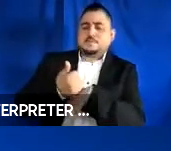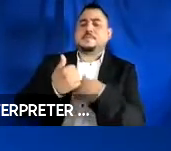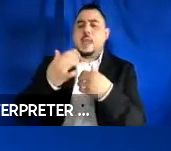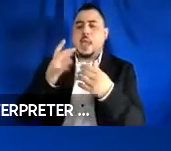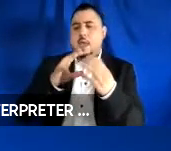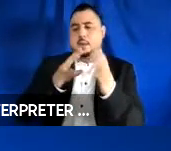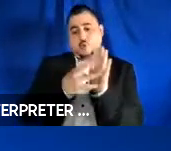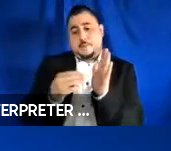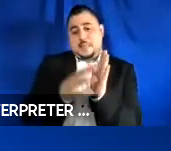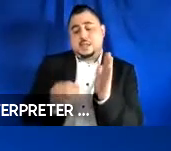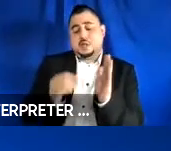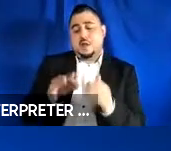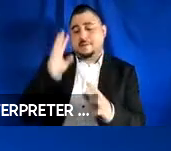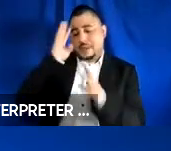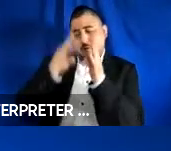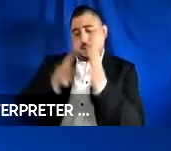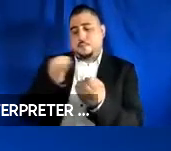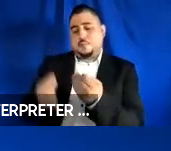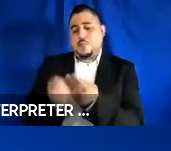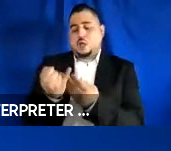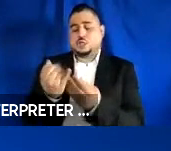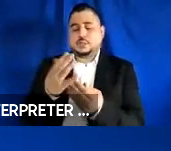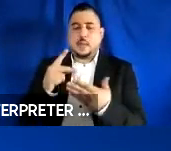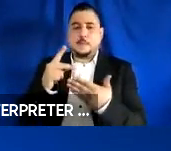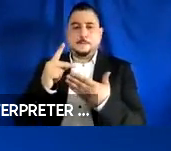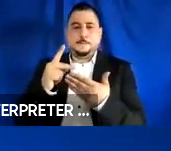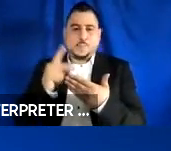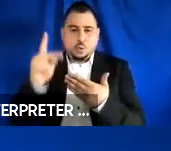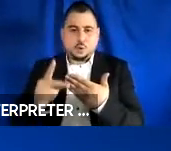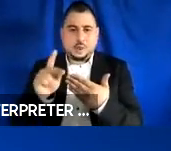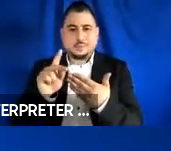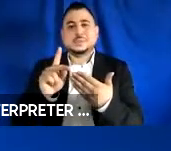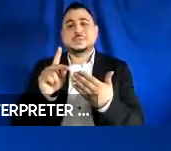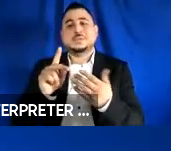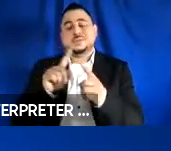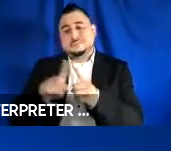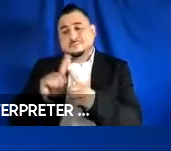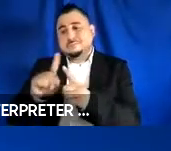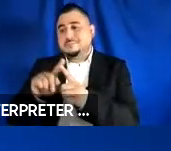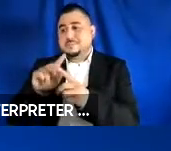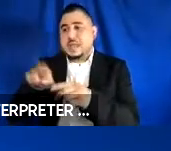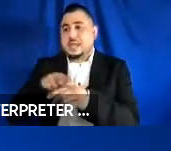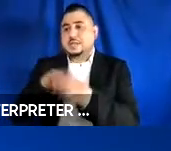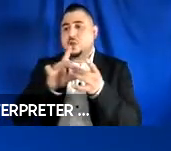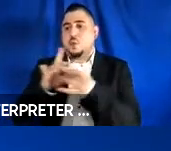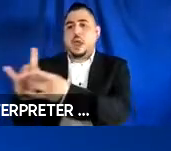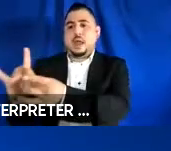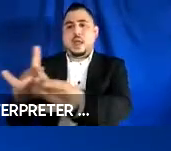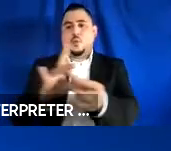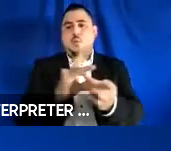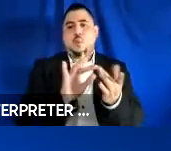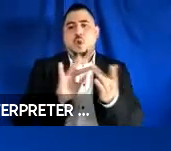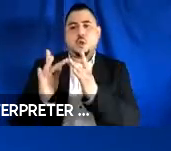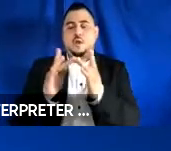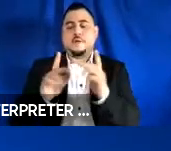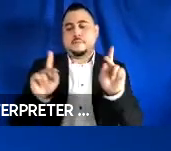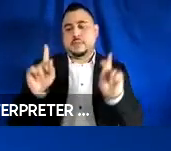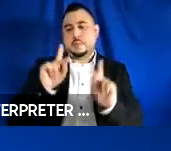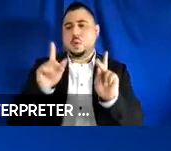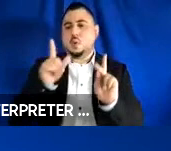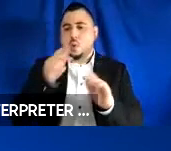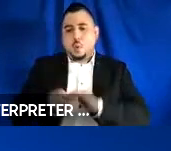replication of innovative projects and programs throughout a nationwide network of affiliates that work